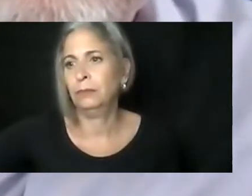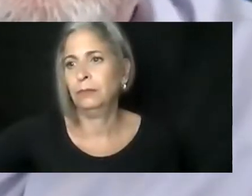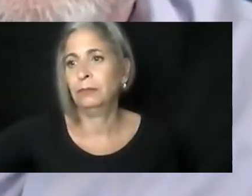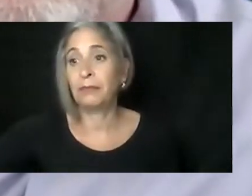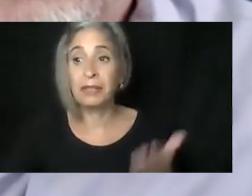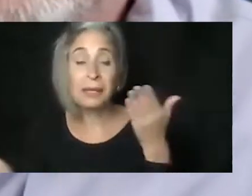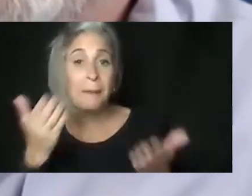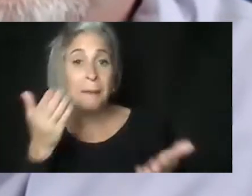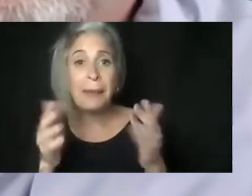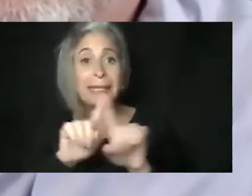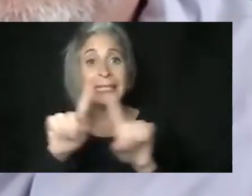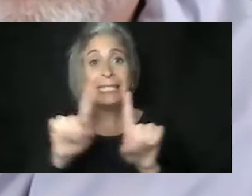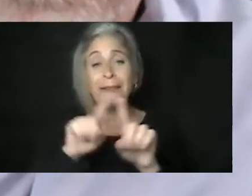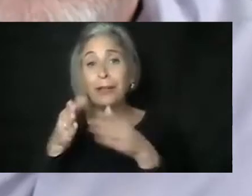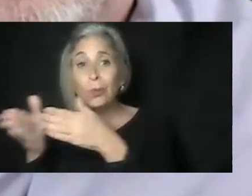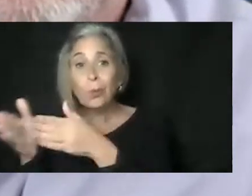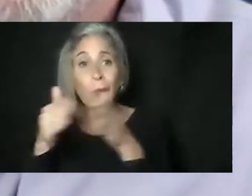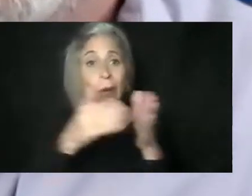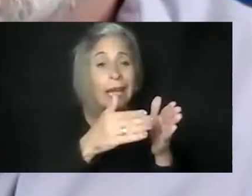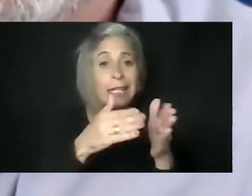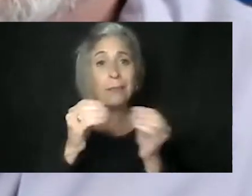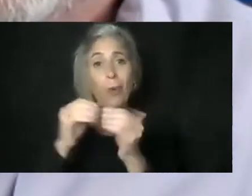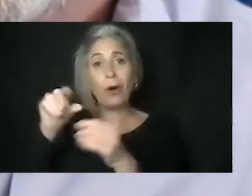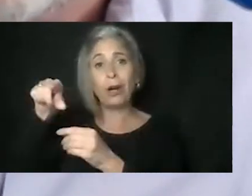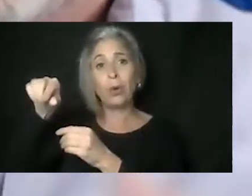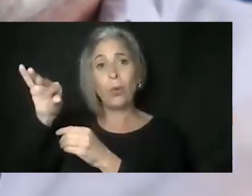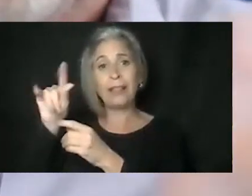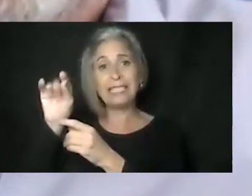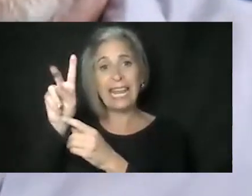maybe different ways that are more qualitative, or,